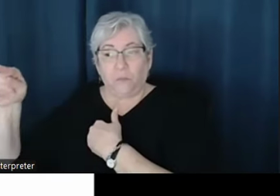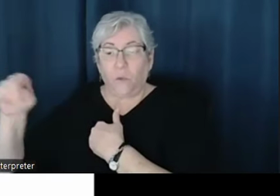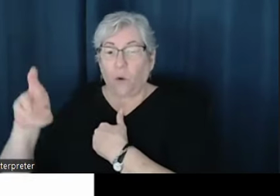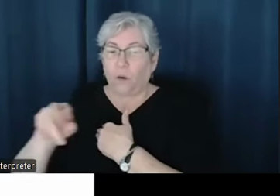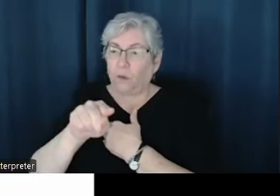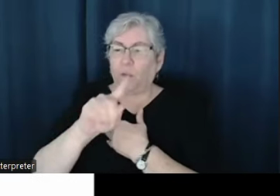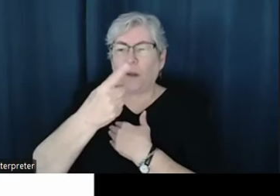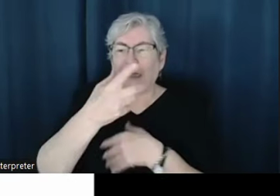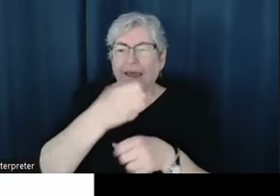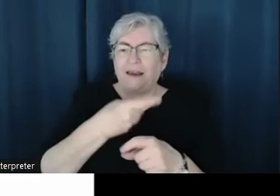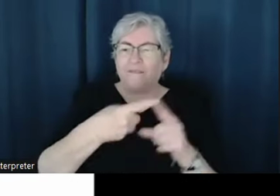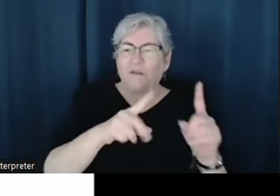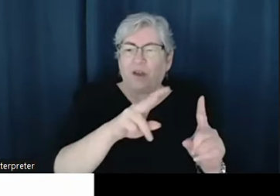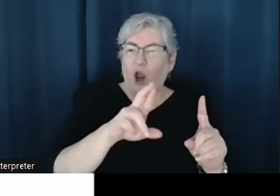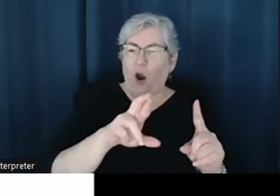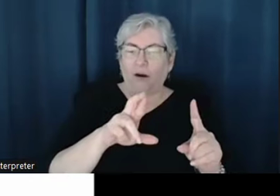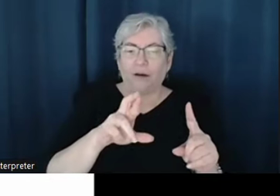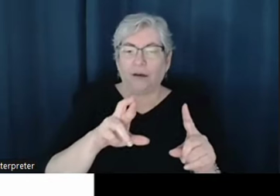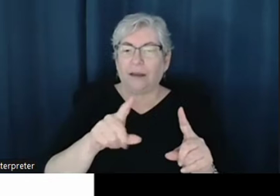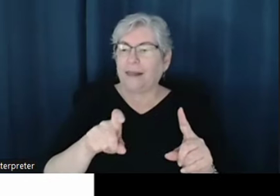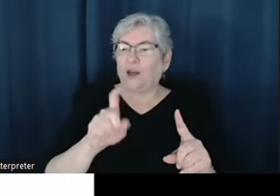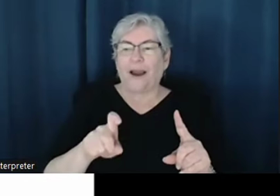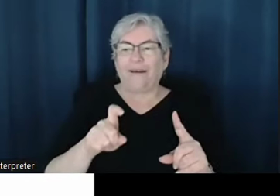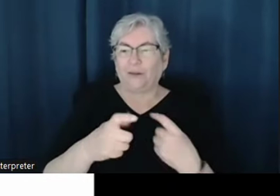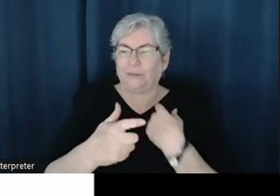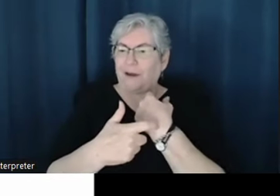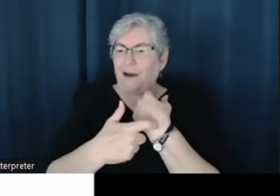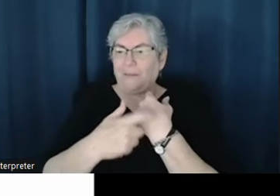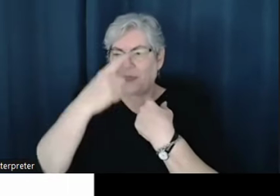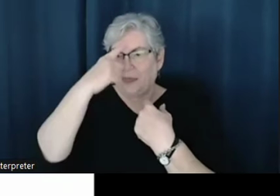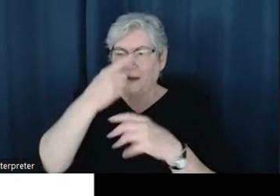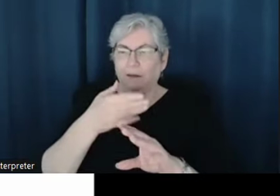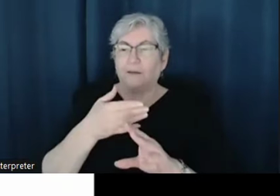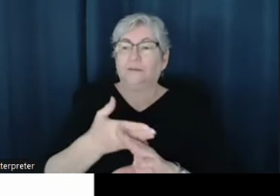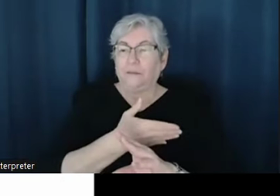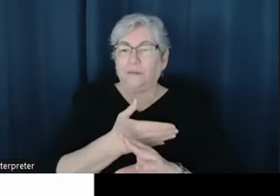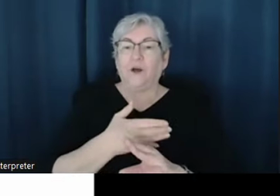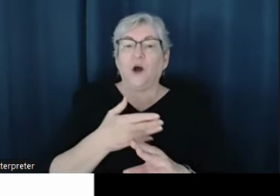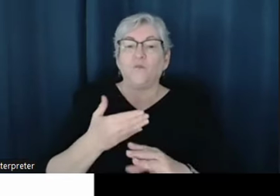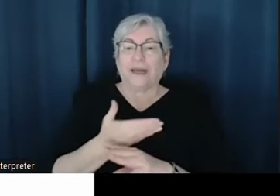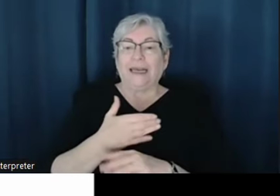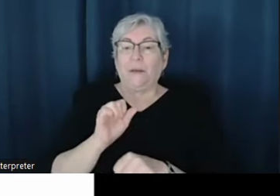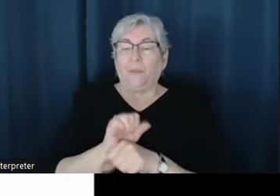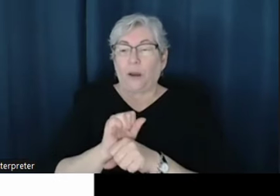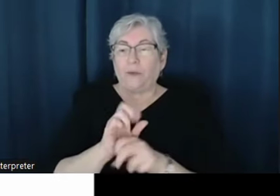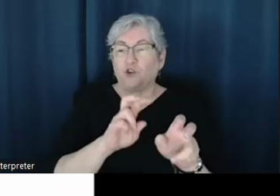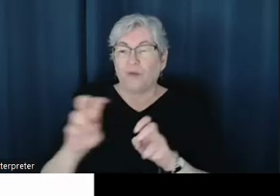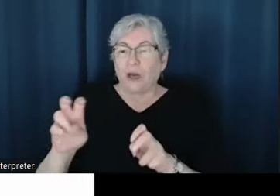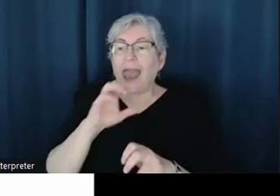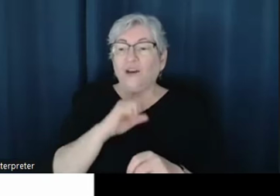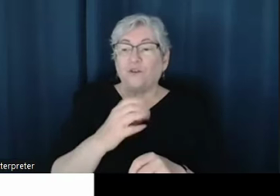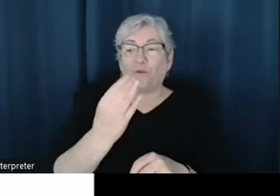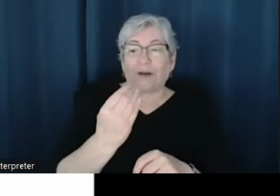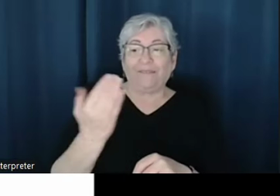get from the VR system? But then you just have to time it. So you start with your pre-employment transition services at 14, 15, or